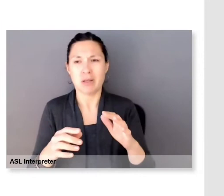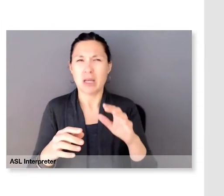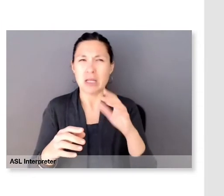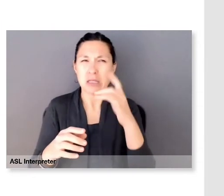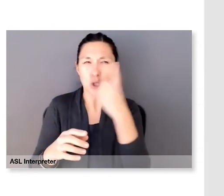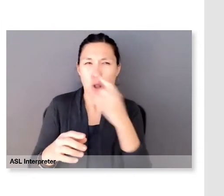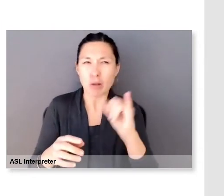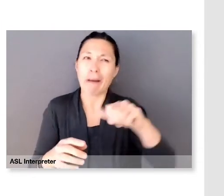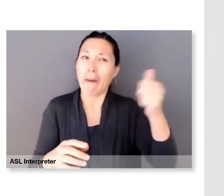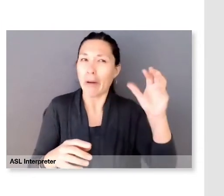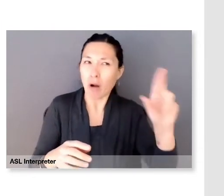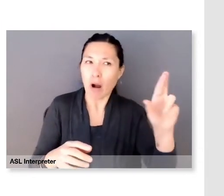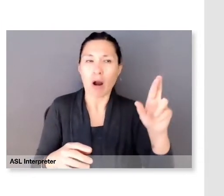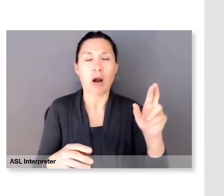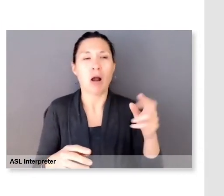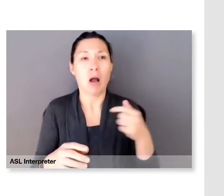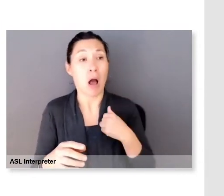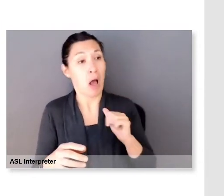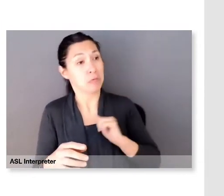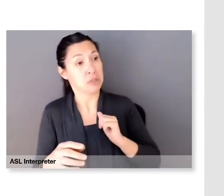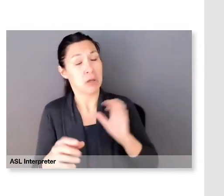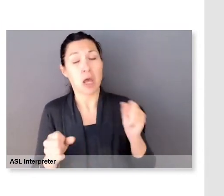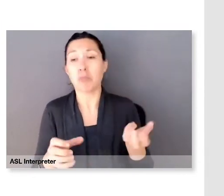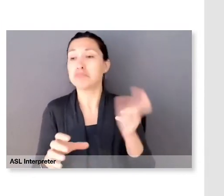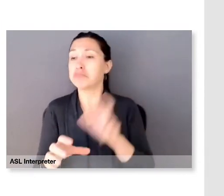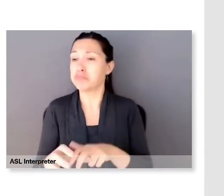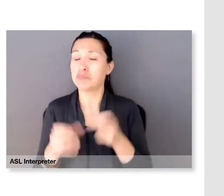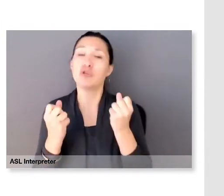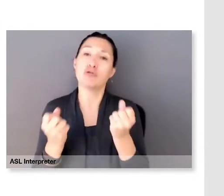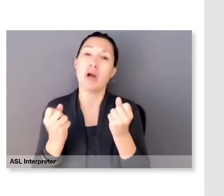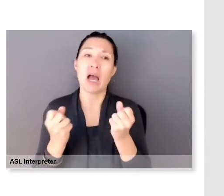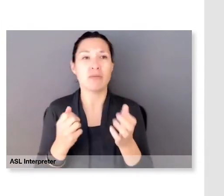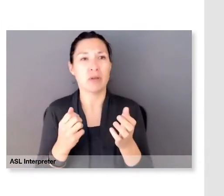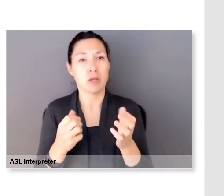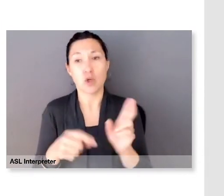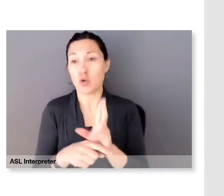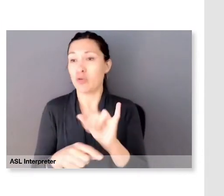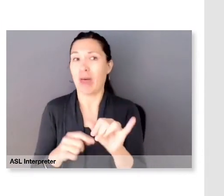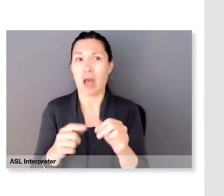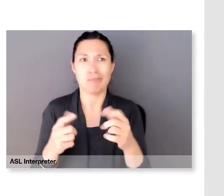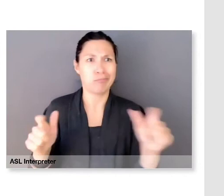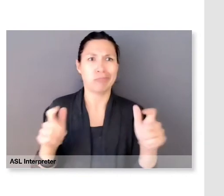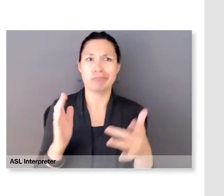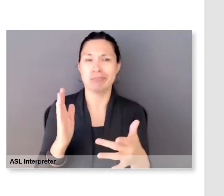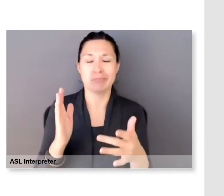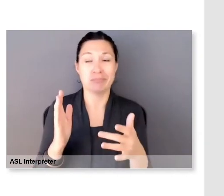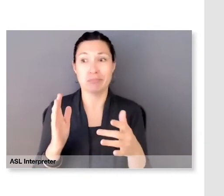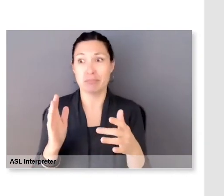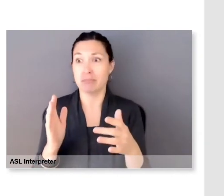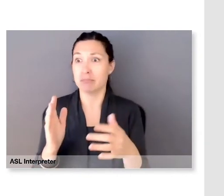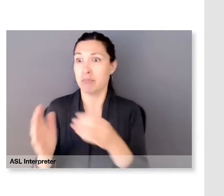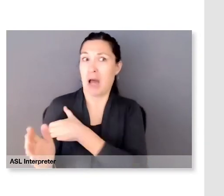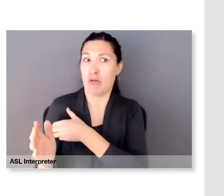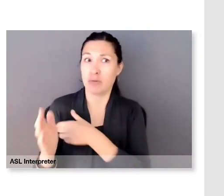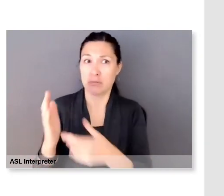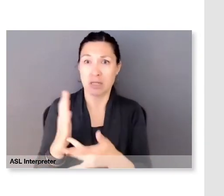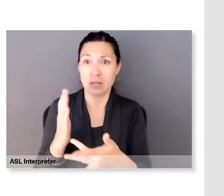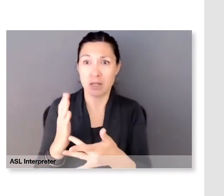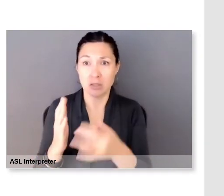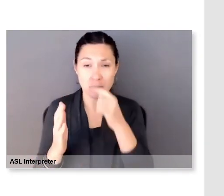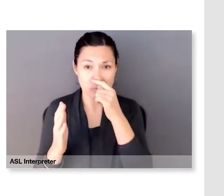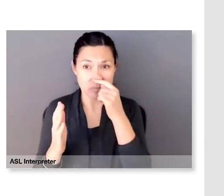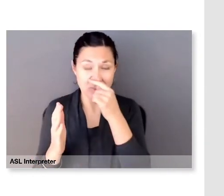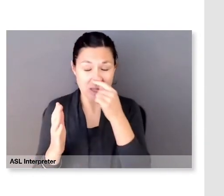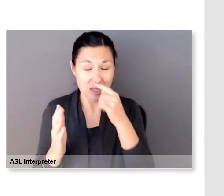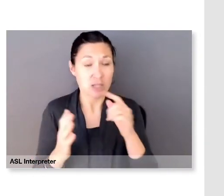able to sort of put your life in its hands, even though you've never seen it before. So abstraction is an incredibly powerful thing, but abstraction is extremely reductive,